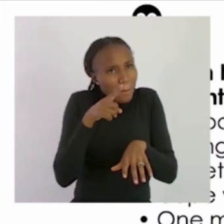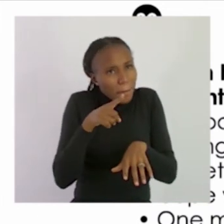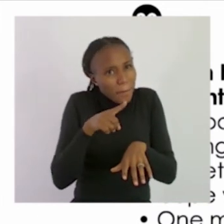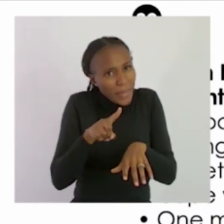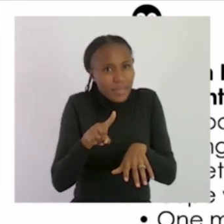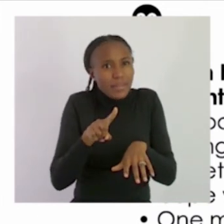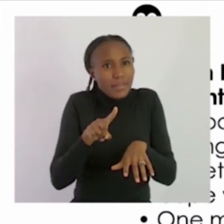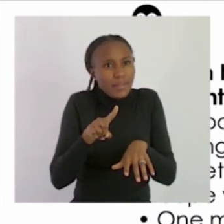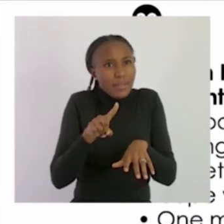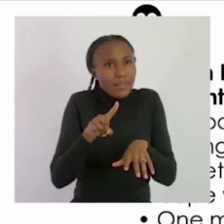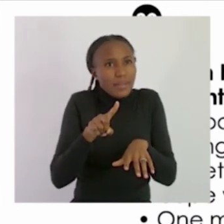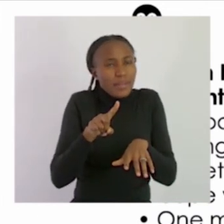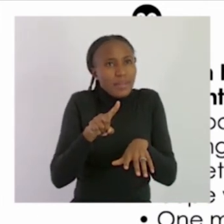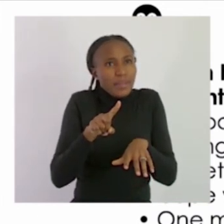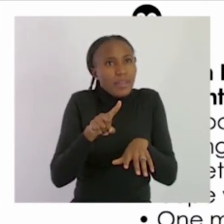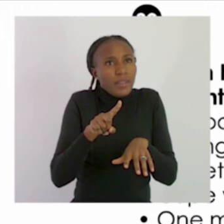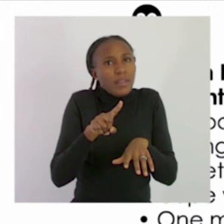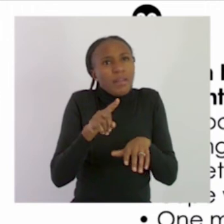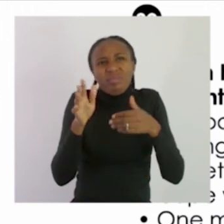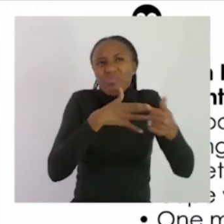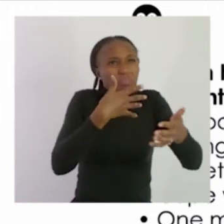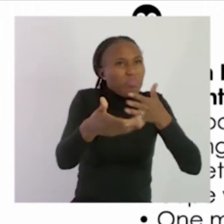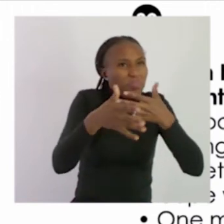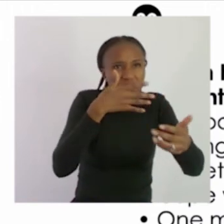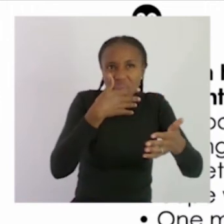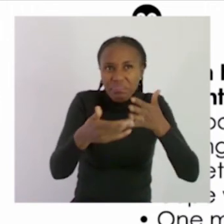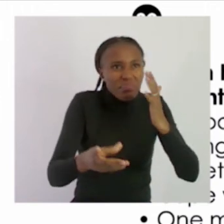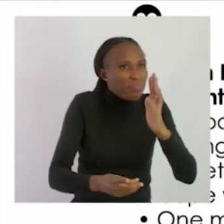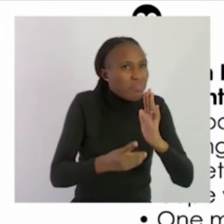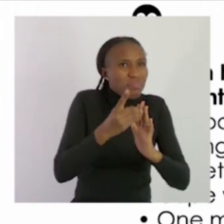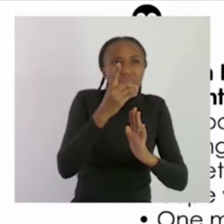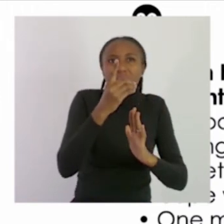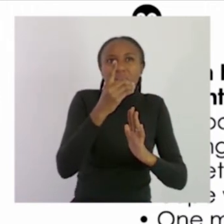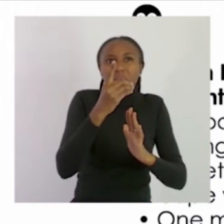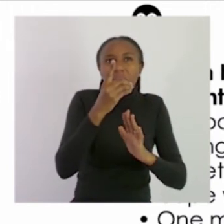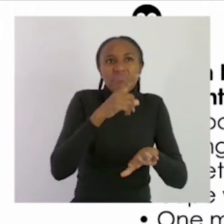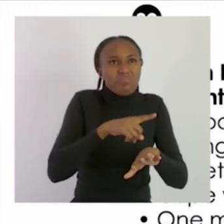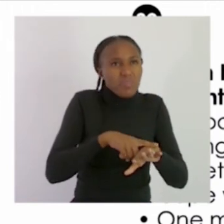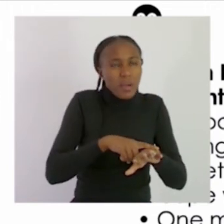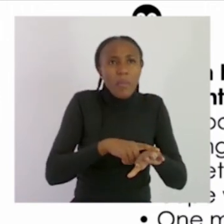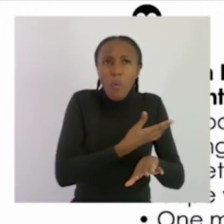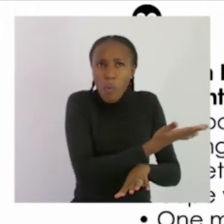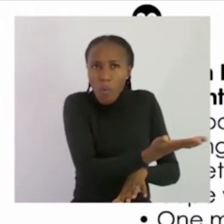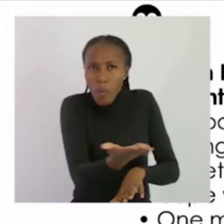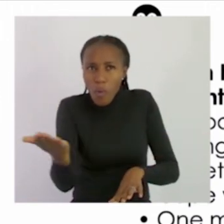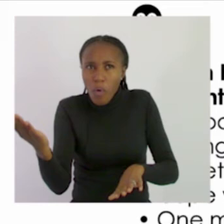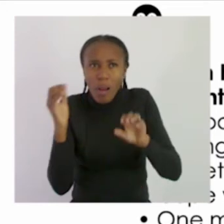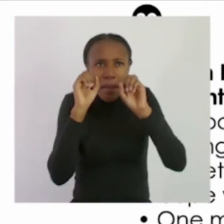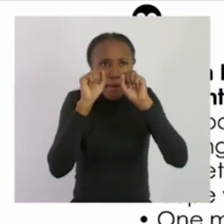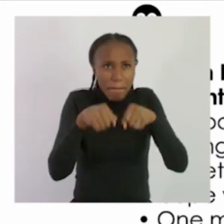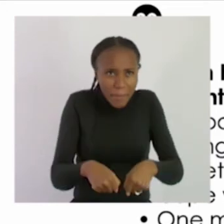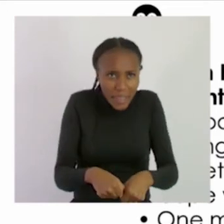though, no matter at what stage of development we are, we should always